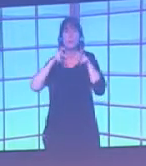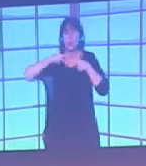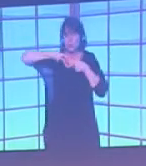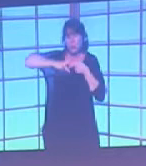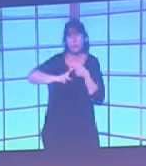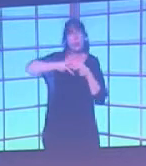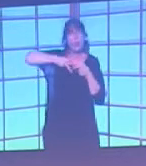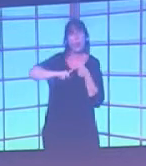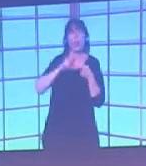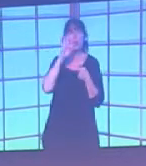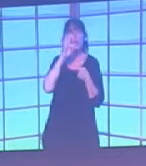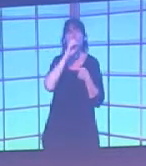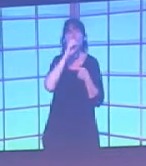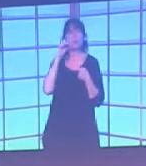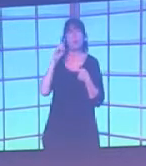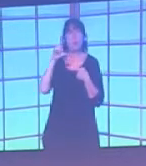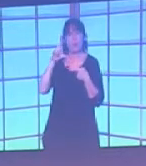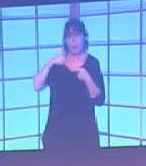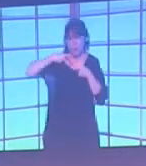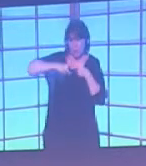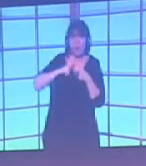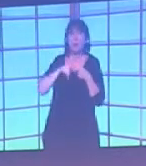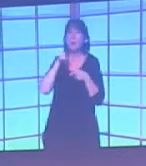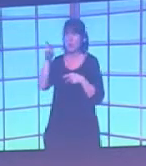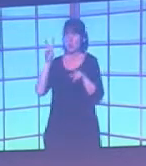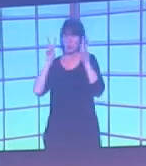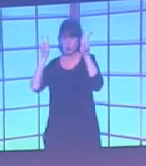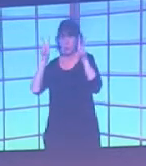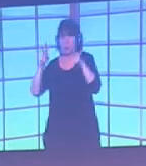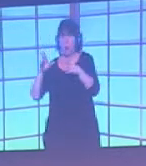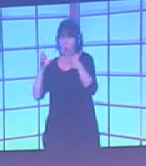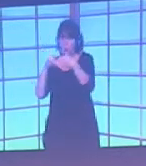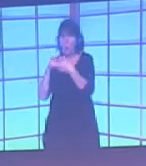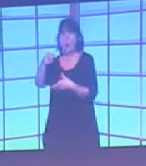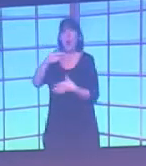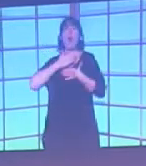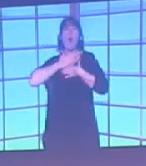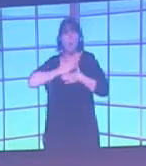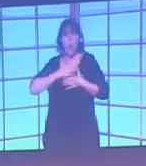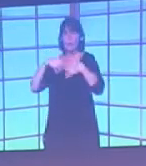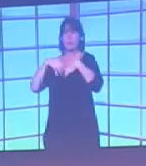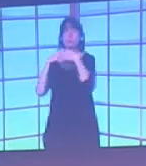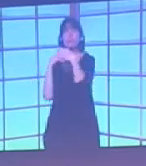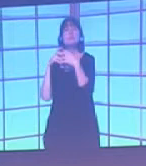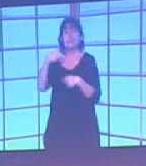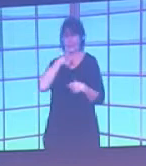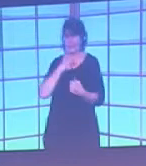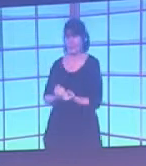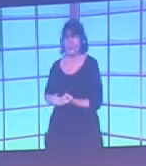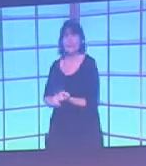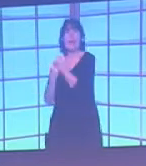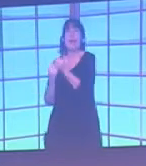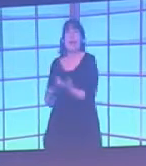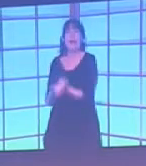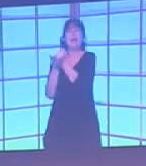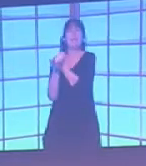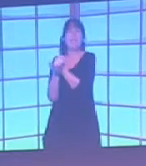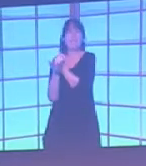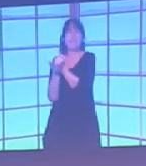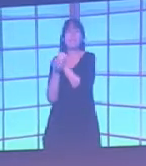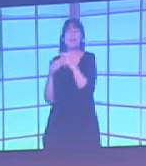and guidance for disabled supporters groups who want to set themselves up. And we serve as a